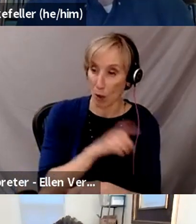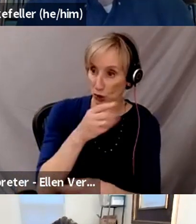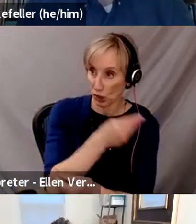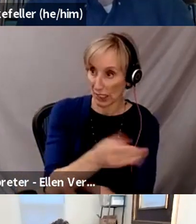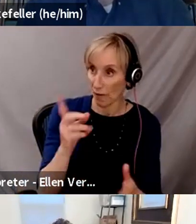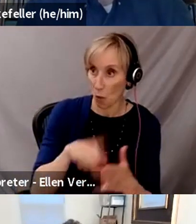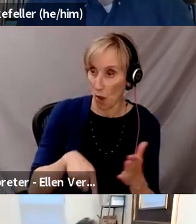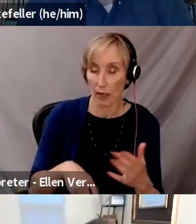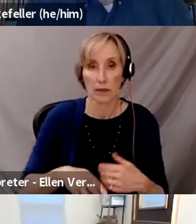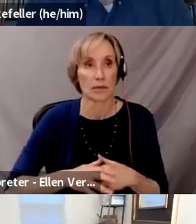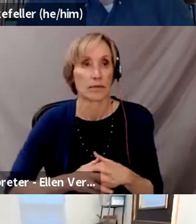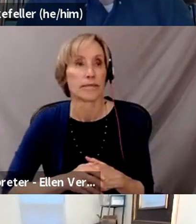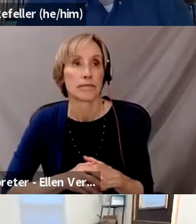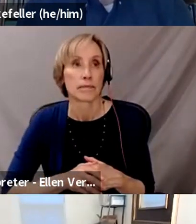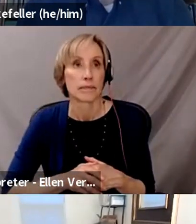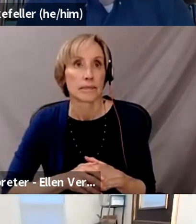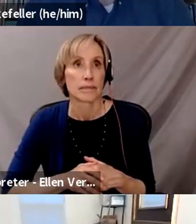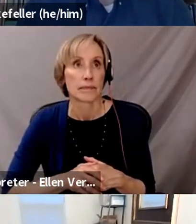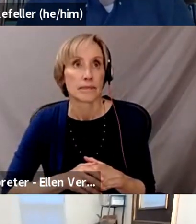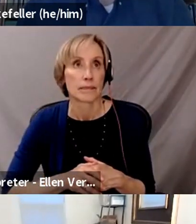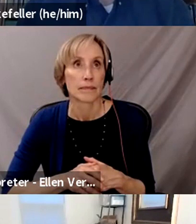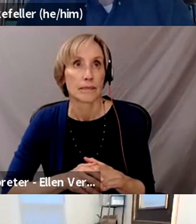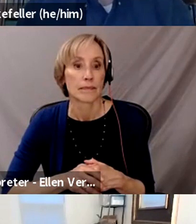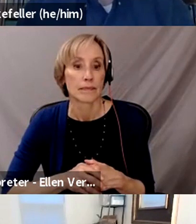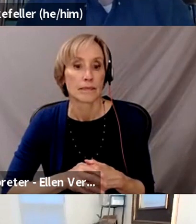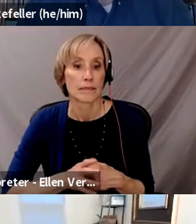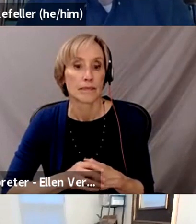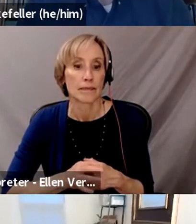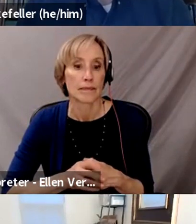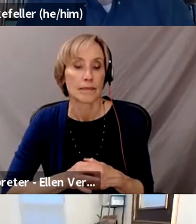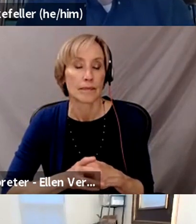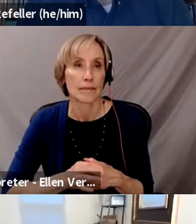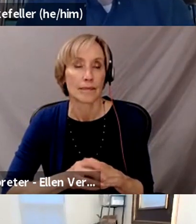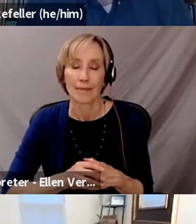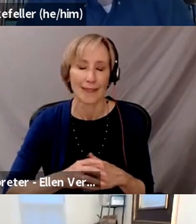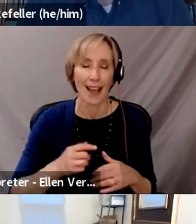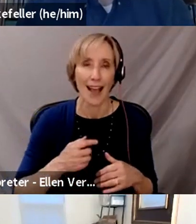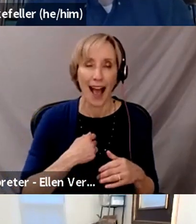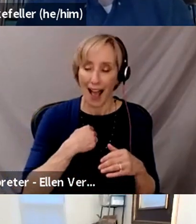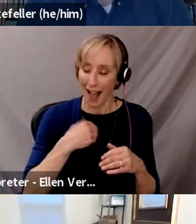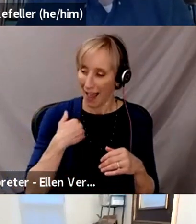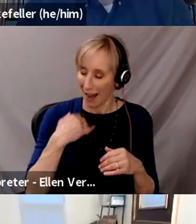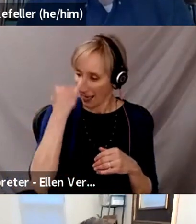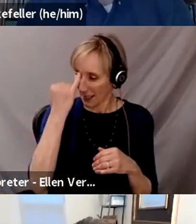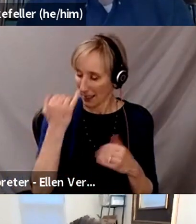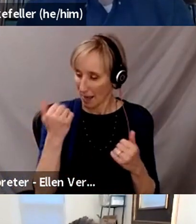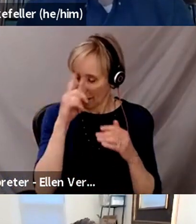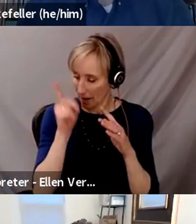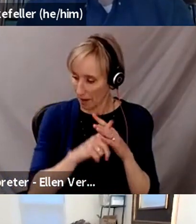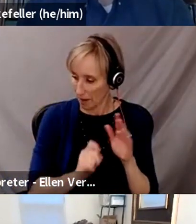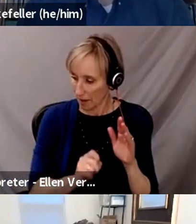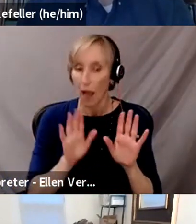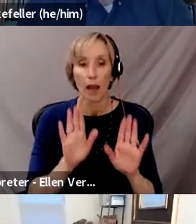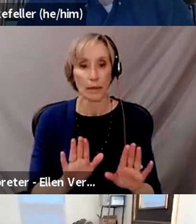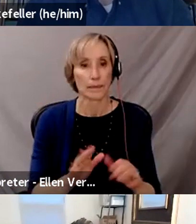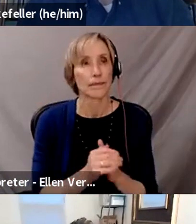I don't know. Yeah, as I start talking, I completely lose my train of thought as usual. One thing that came up for me a